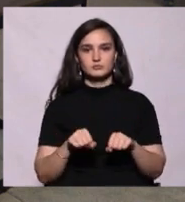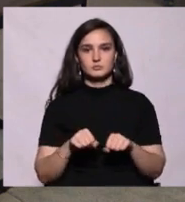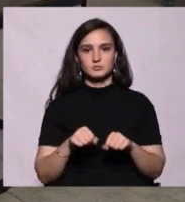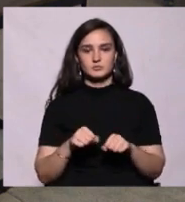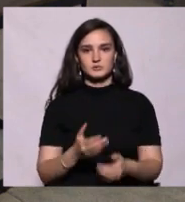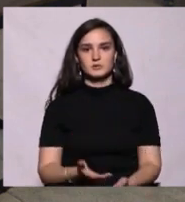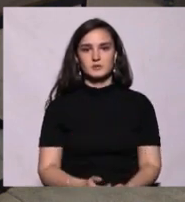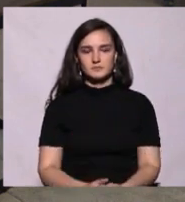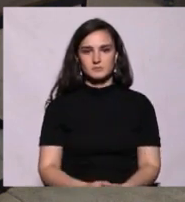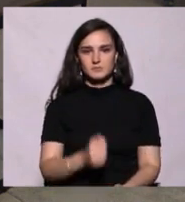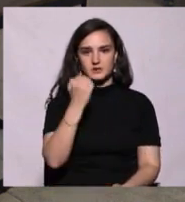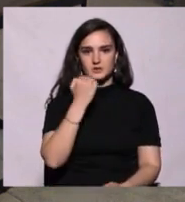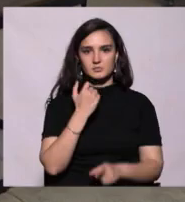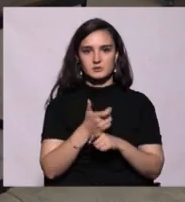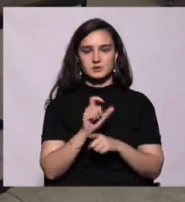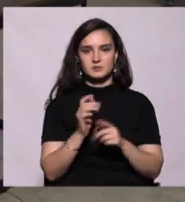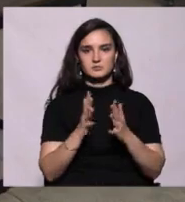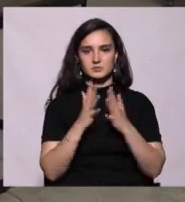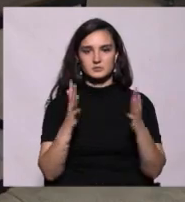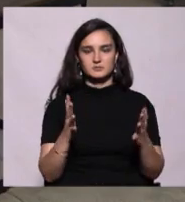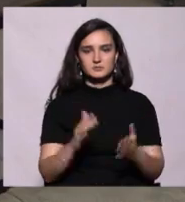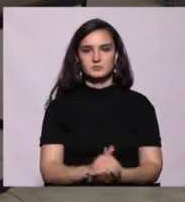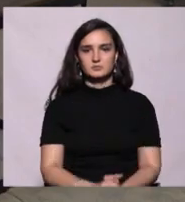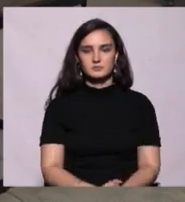counter. So Thank you very much, sir. You're very welcome.